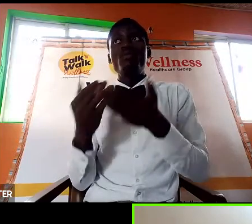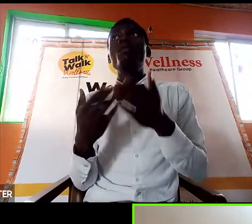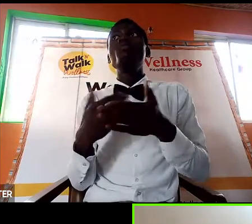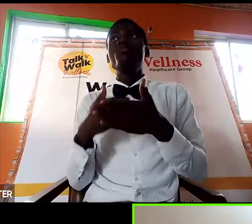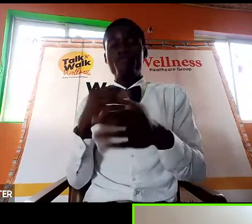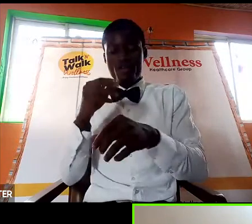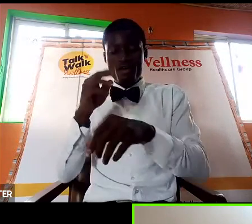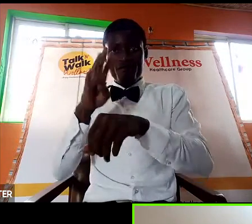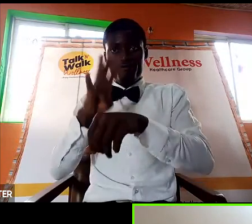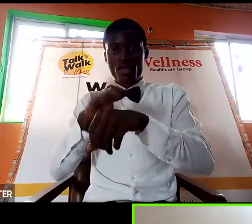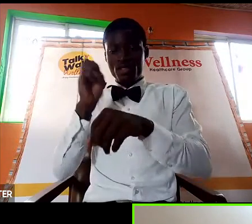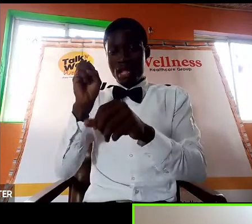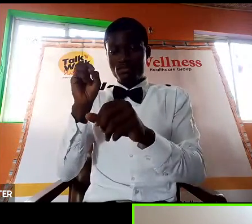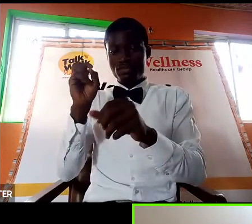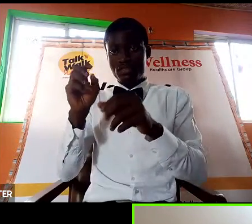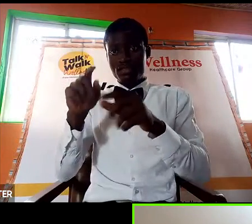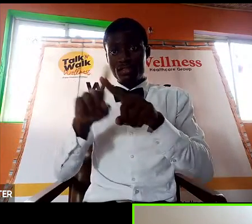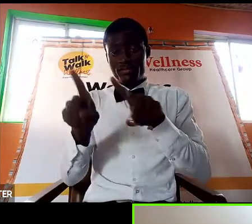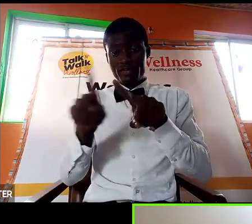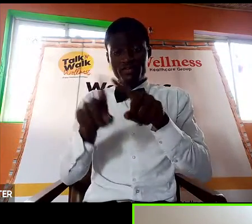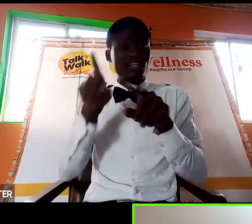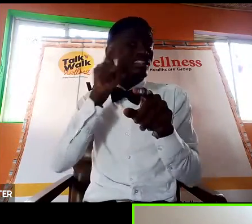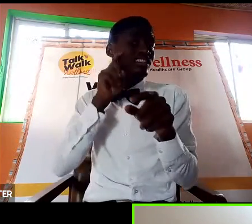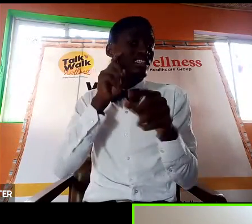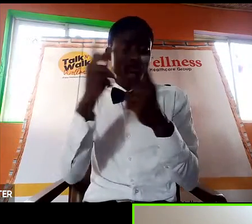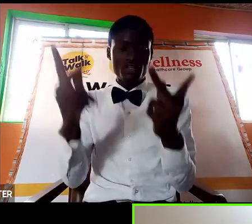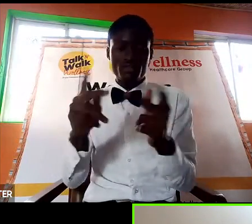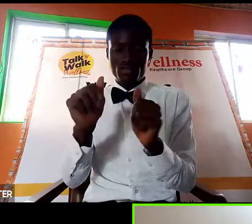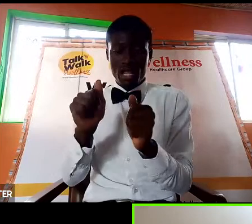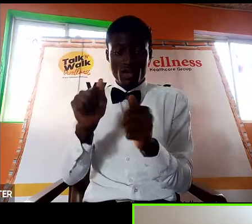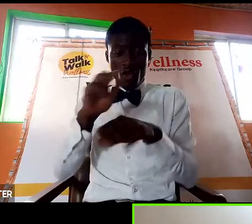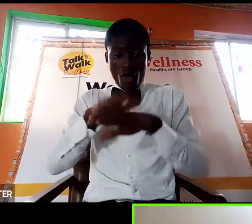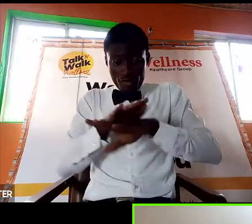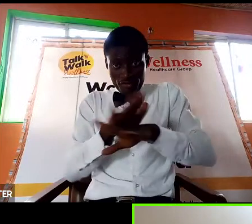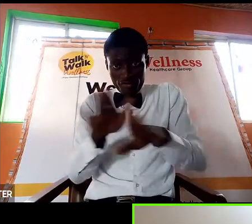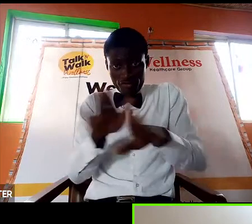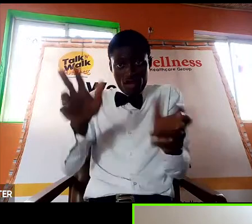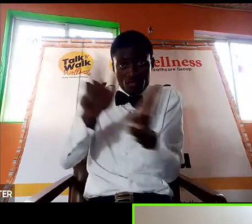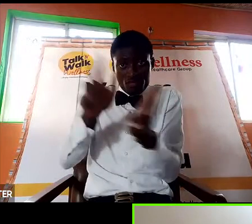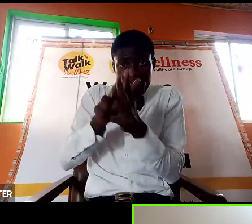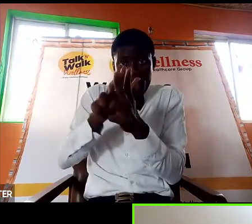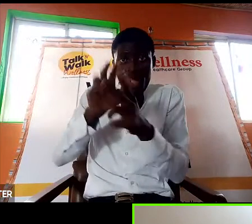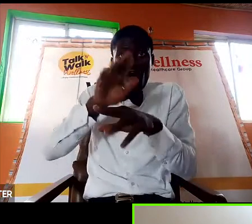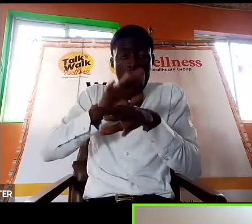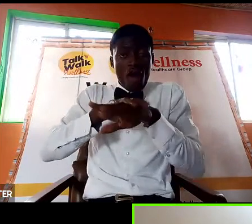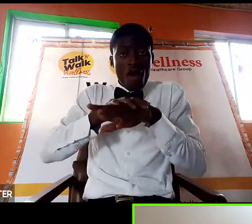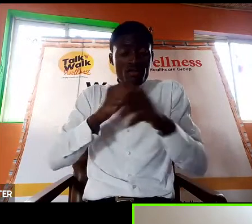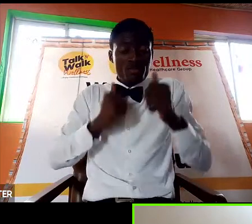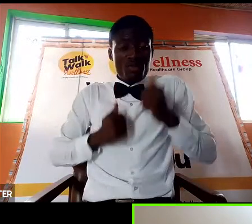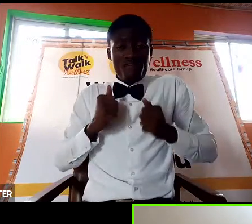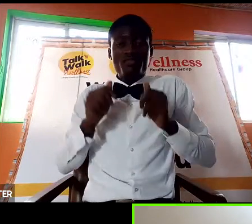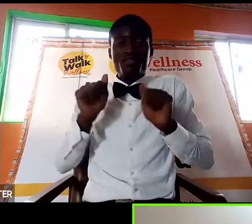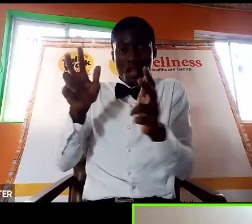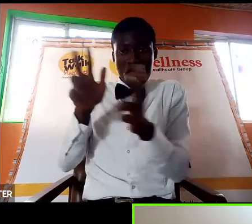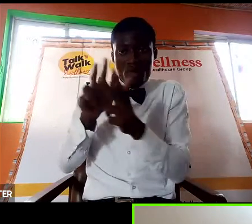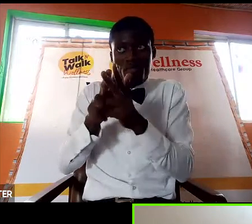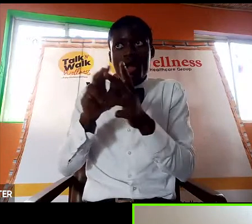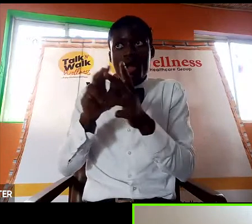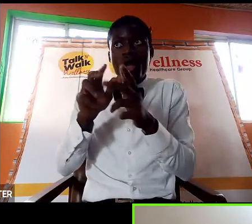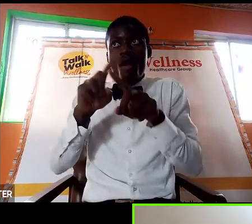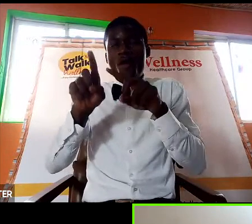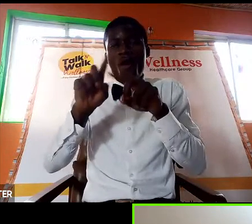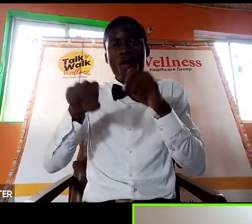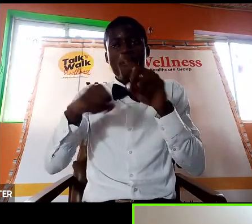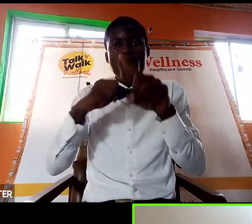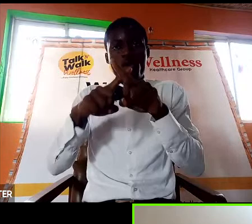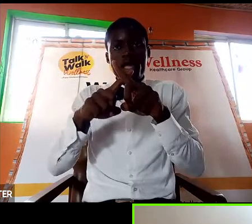couch. You can do it on the floor. You can raise your leg. You can do all of that while you were young. As you are growing older, you might not be able to do